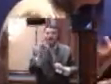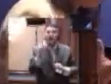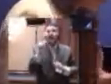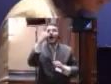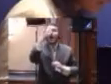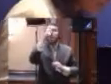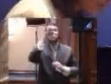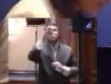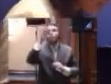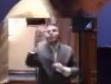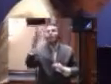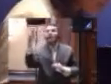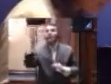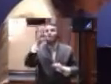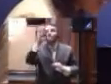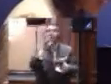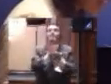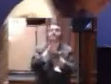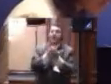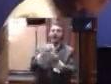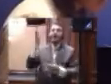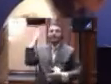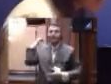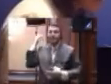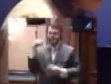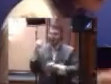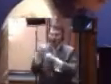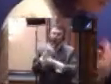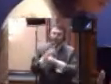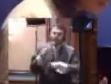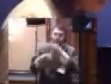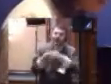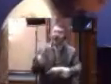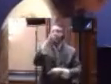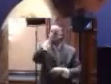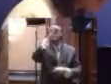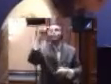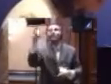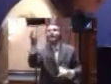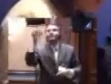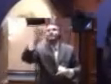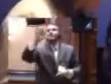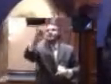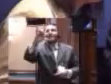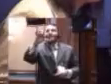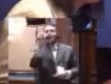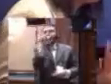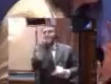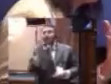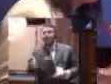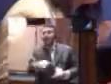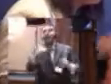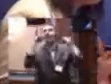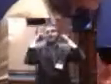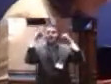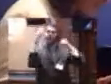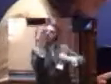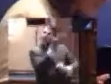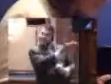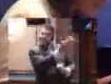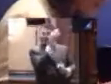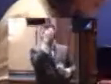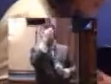set up under it and working groups. And in essence, the theme committees were to